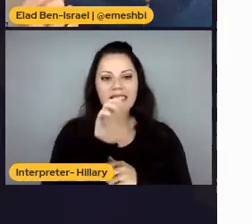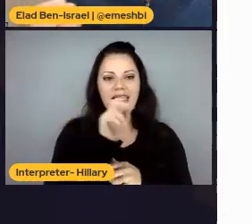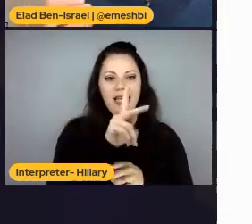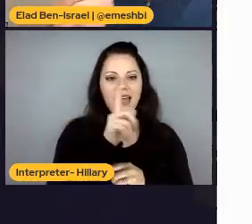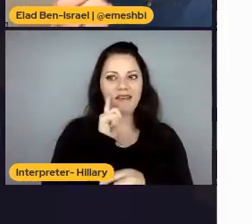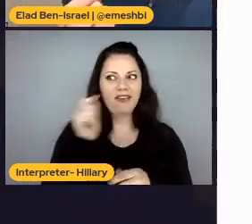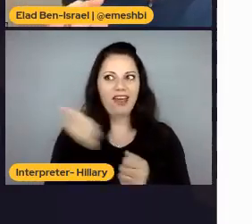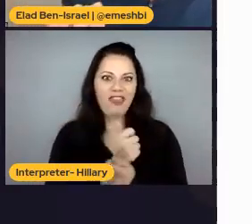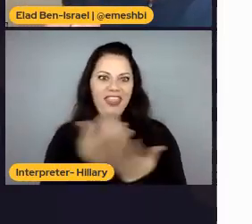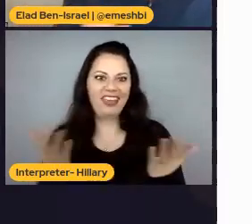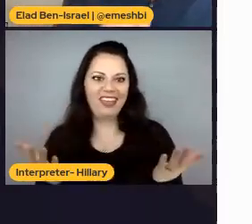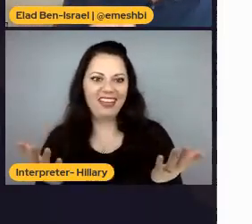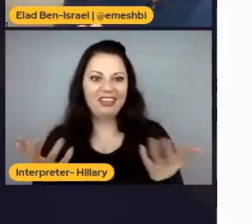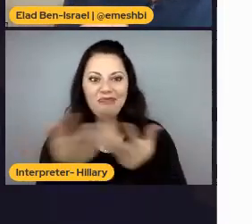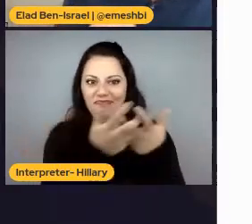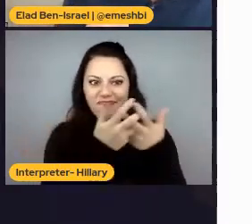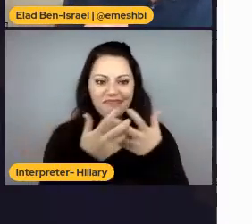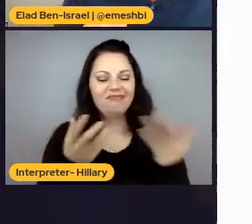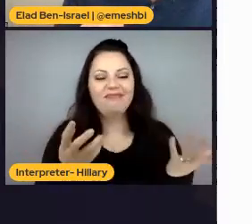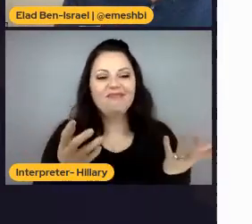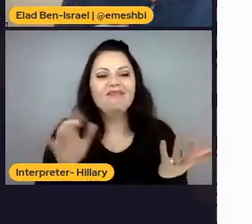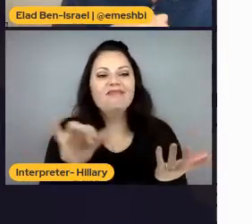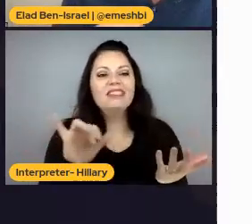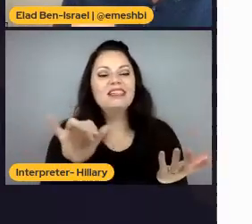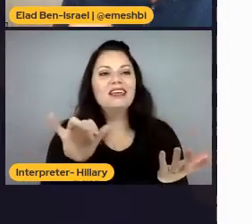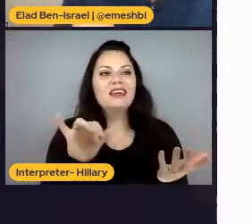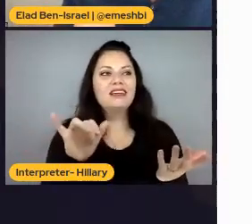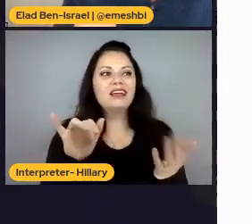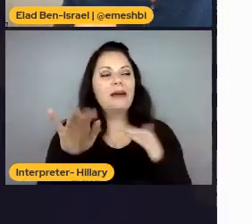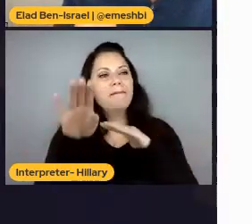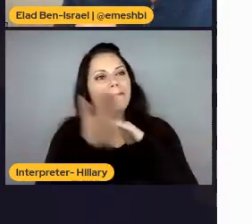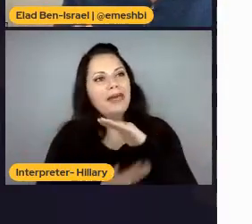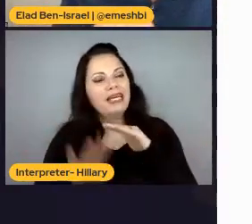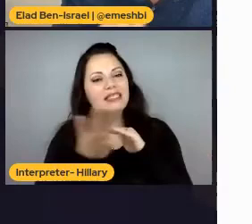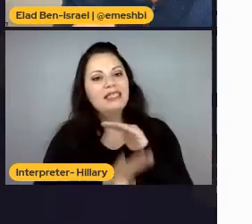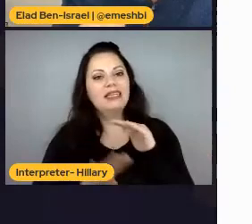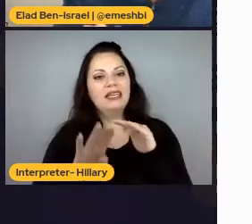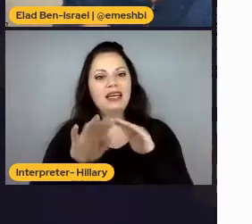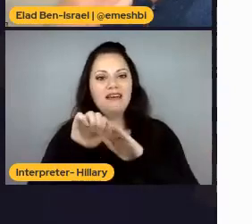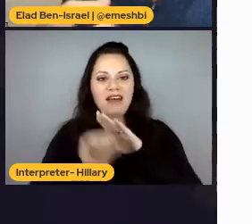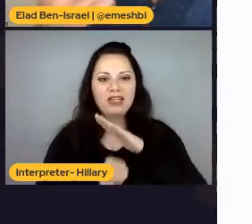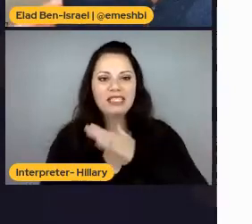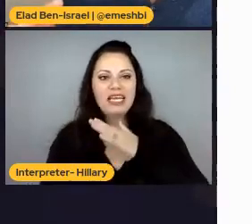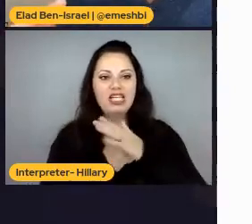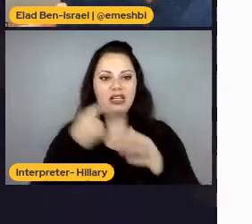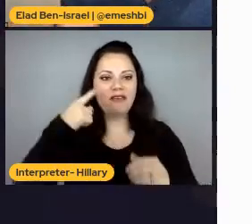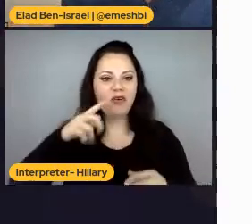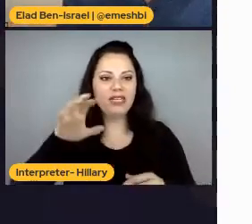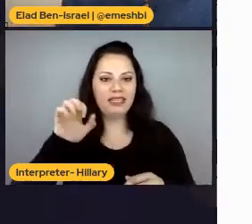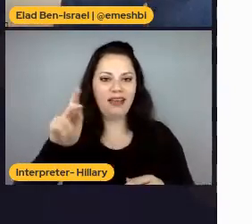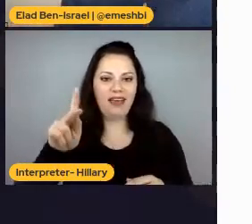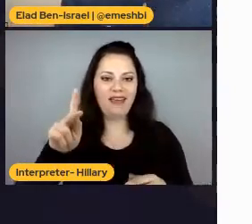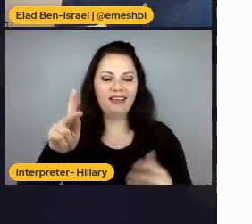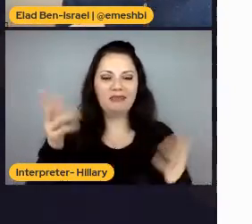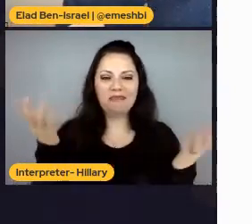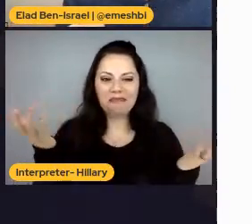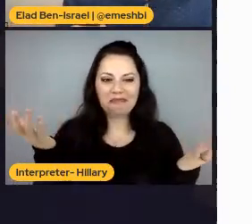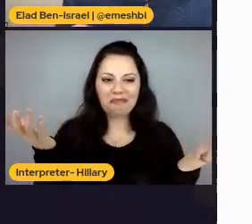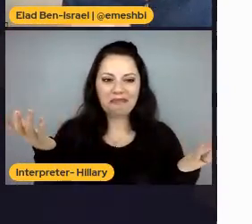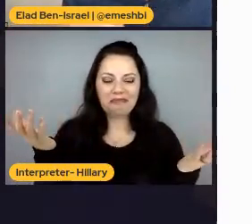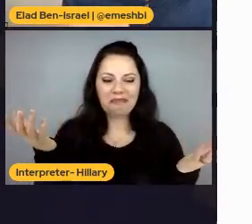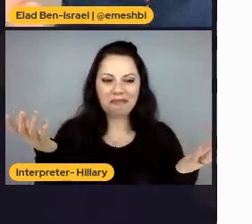everything. Or in a sense, it's kind of like a basic foundation for CDKs.